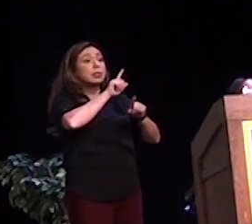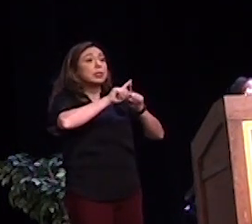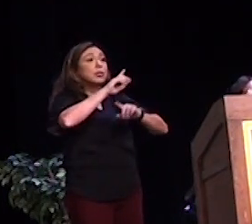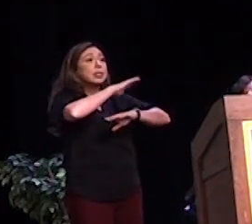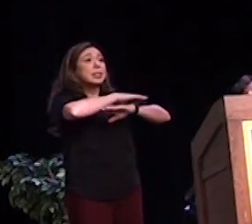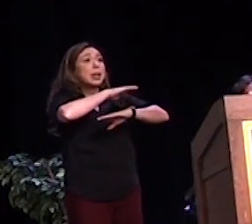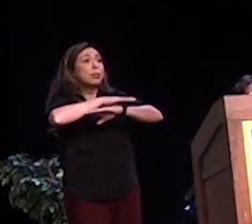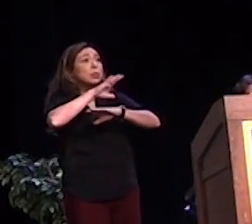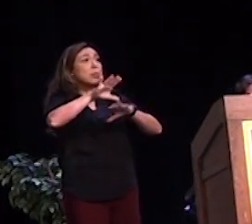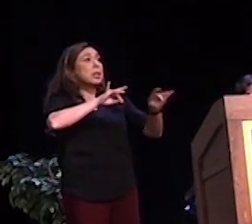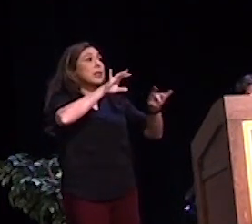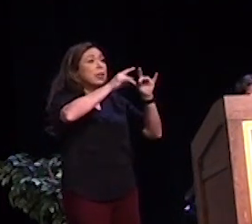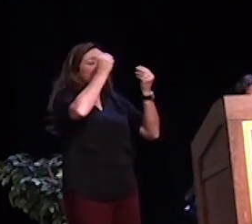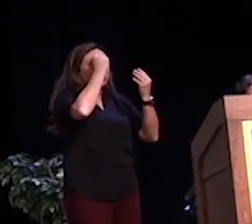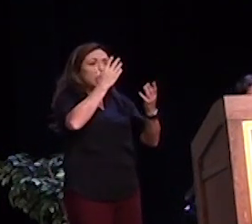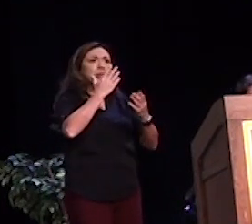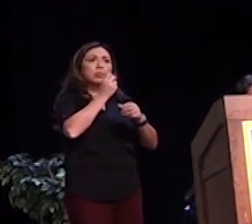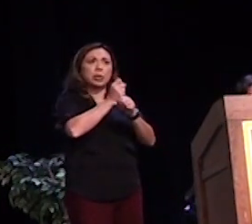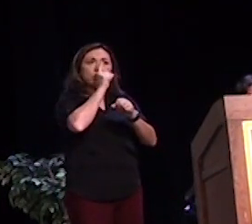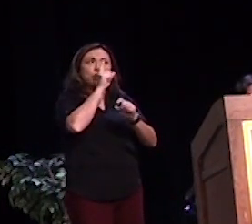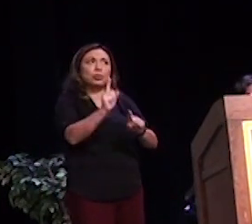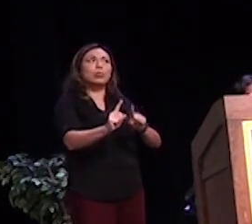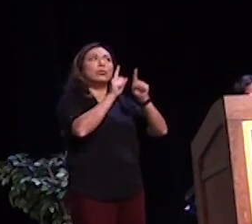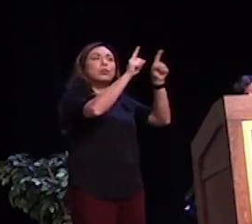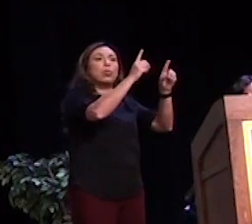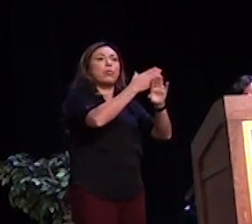up resources, please do so before you leave.